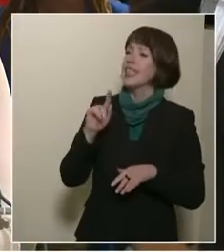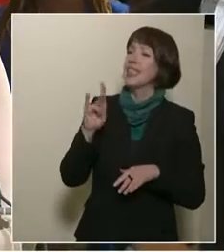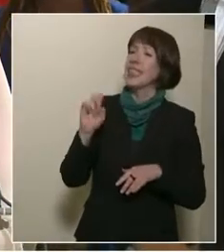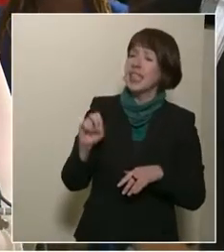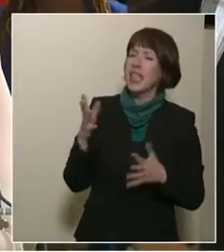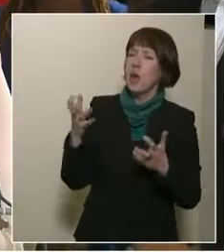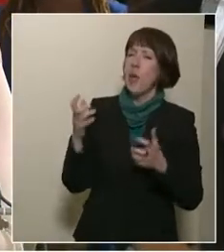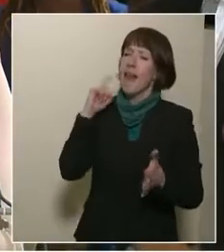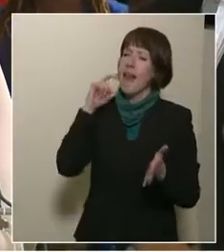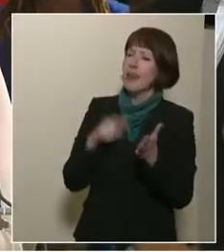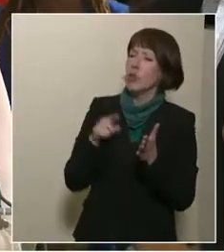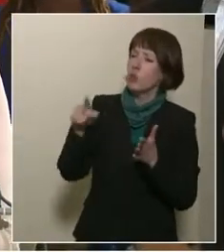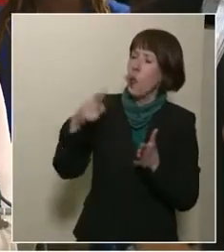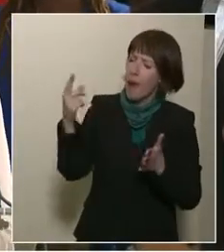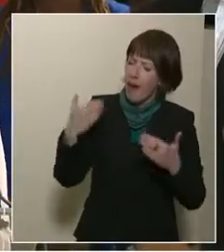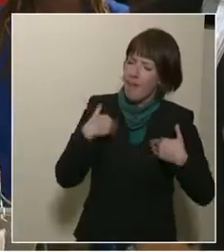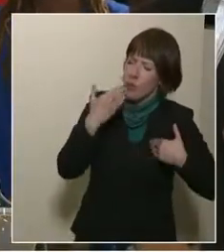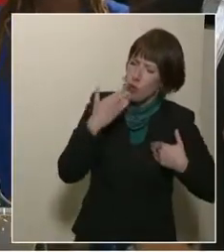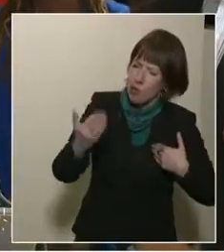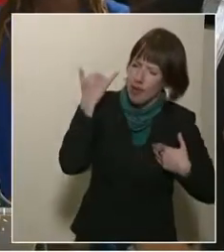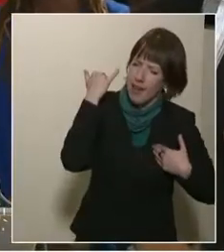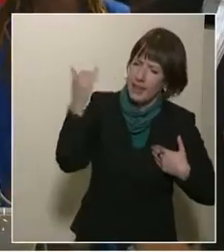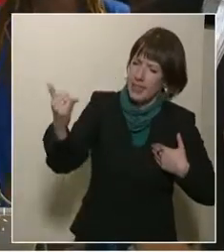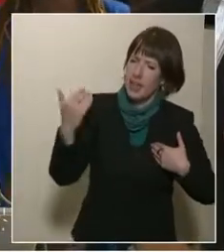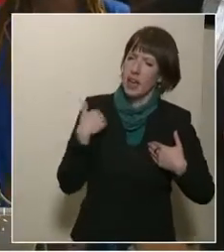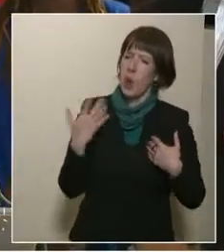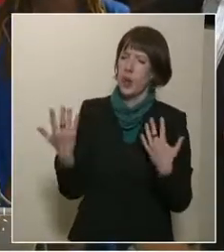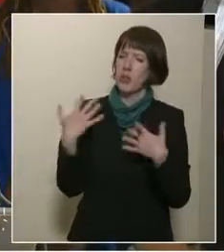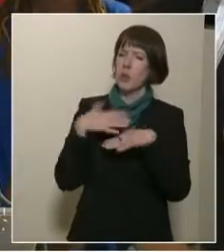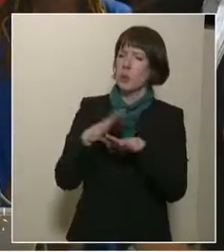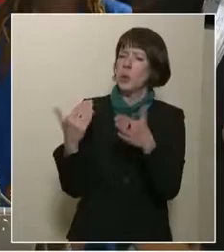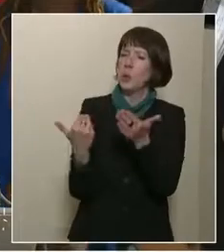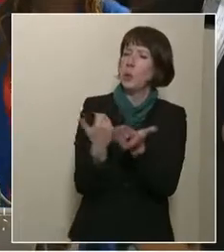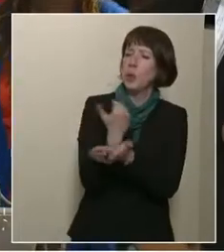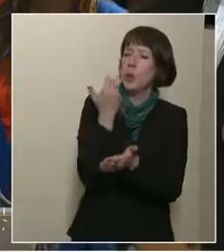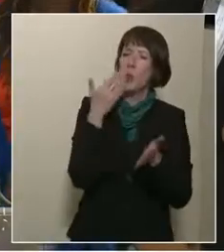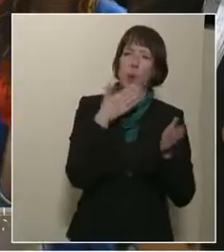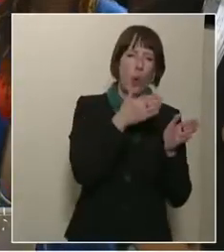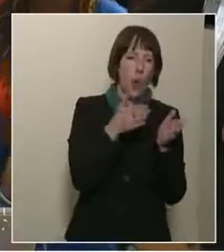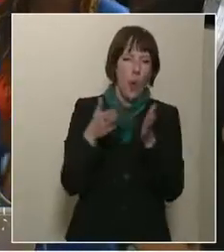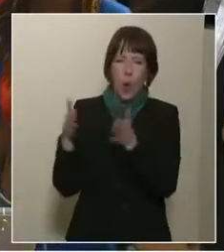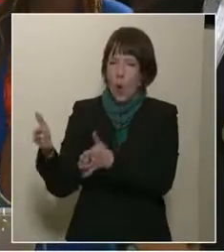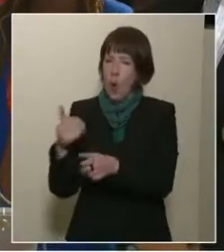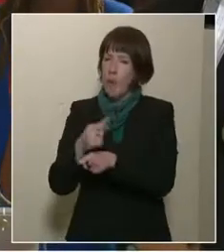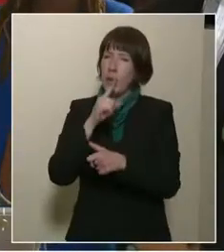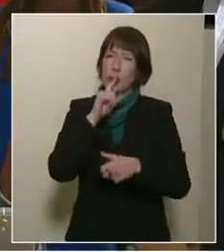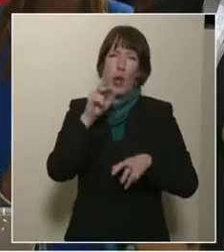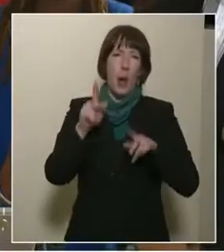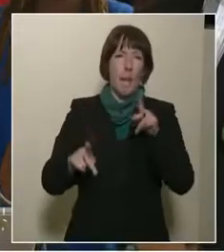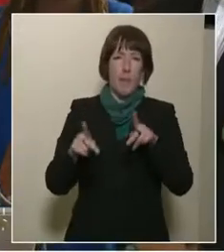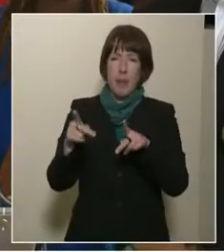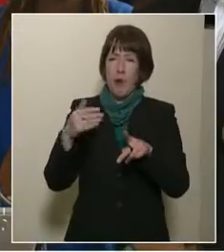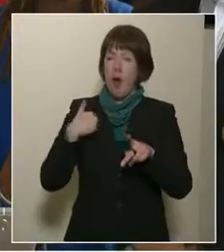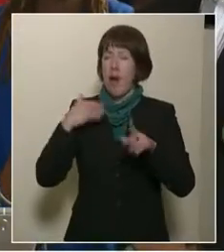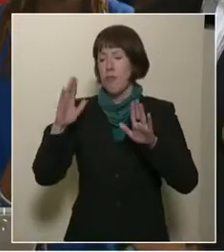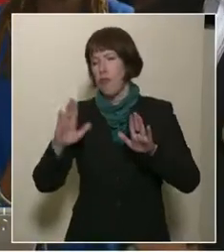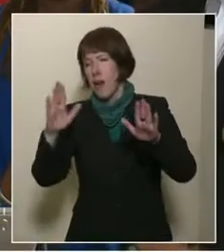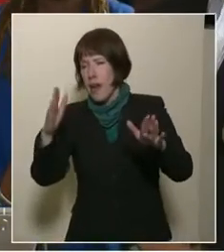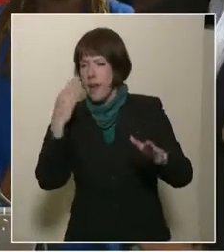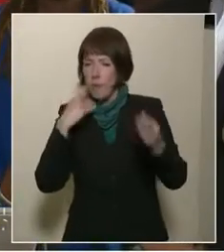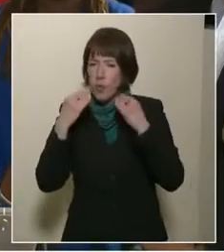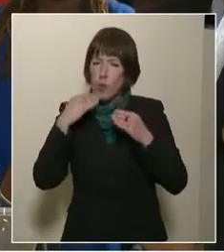a good idea and going into emerging corridors and making sure people have great food, you hire